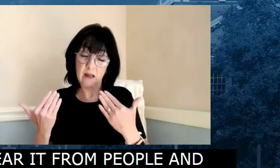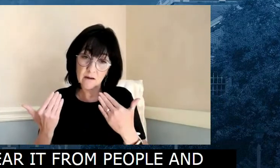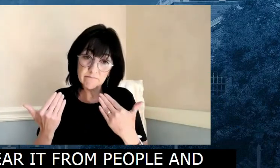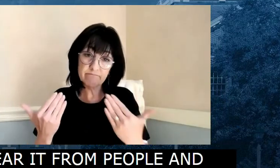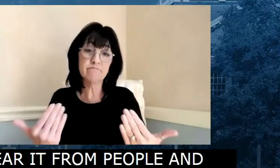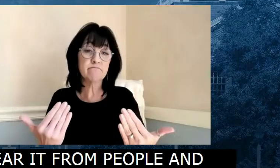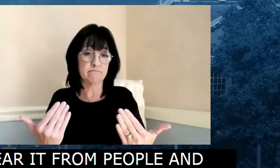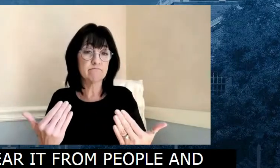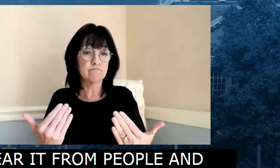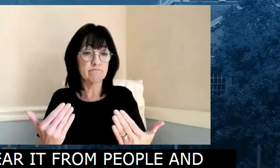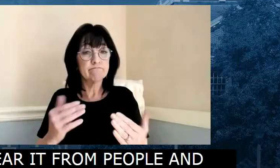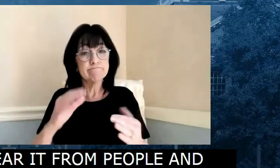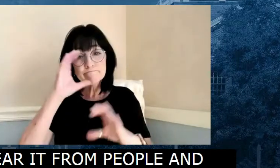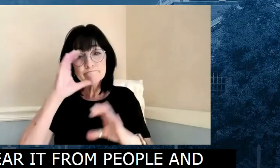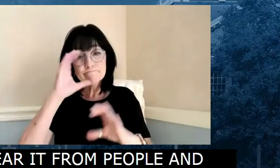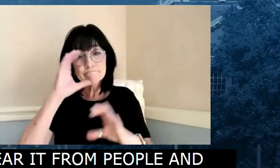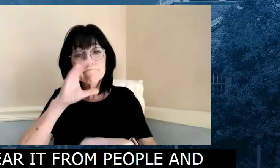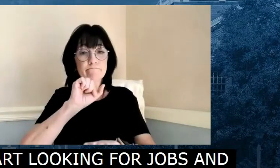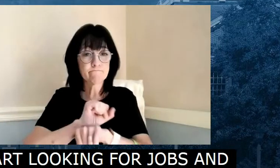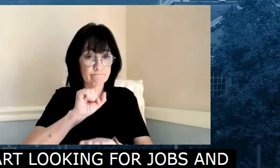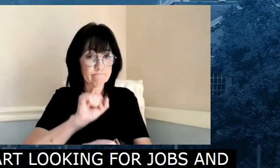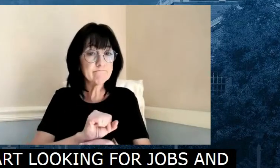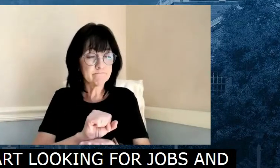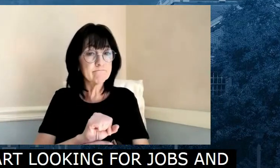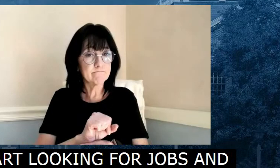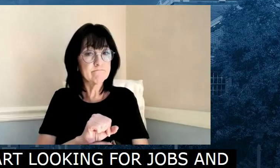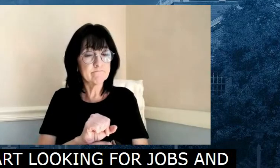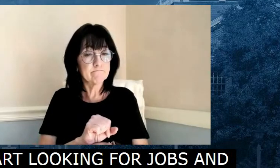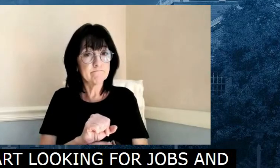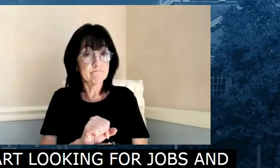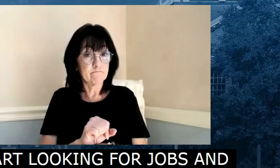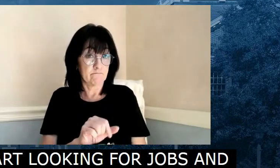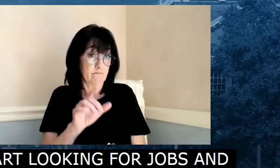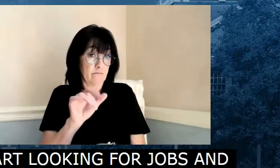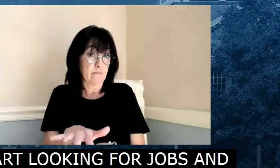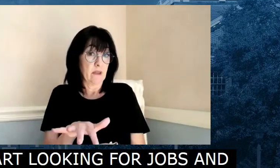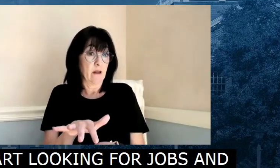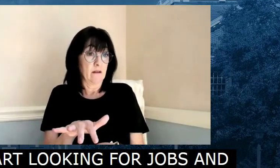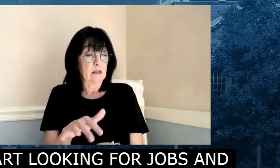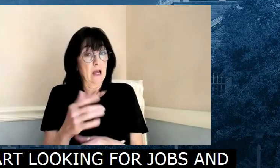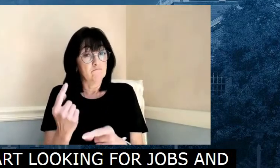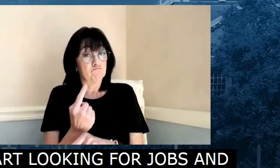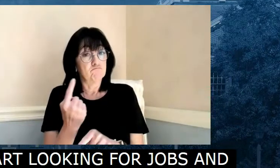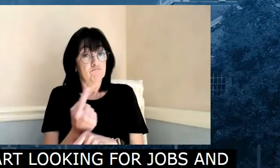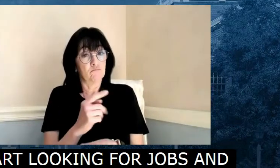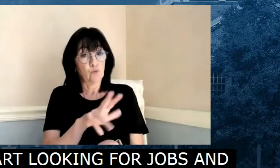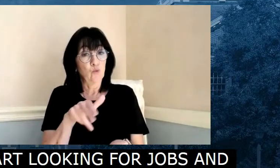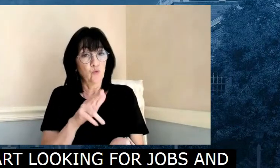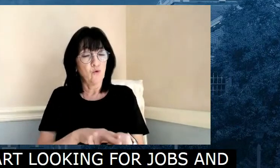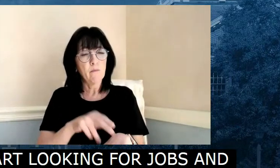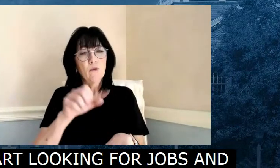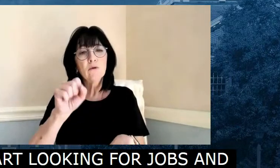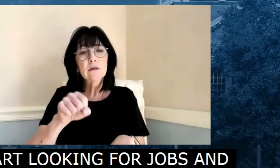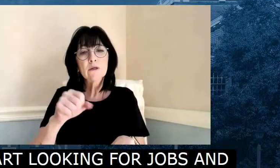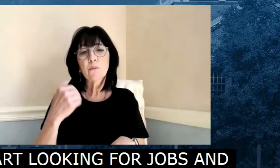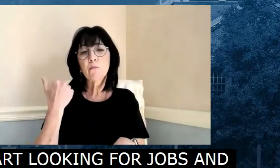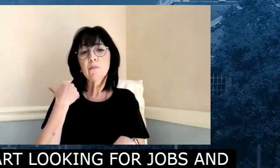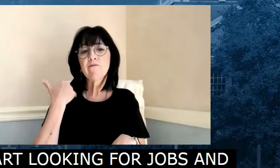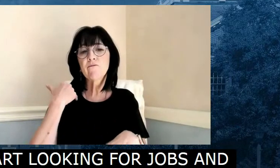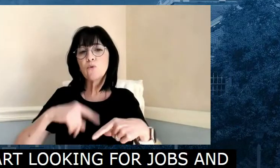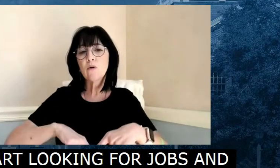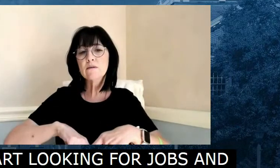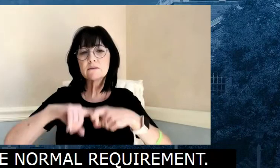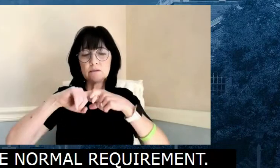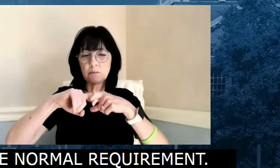of the back. We will take, that is the normal requirement. It was suspended for some period of